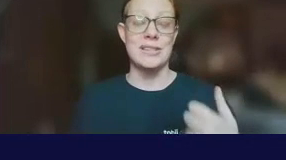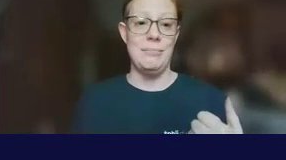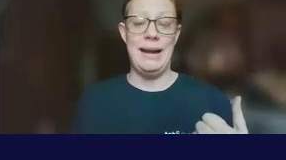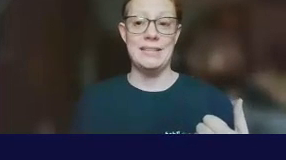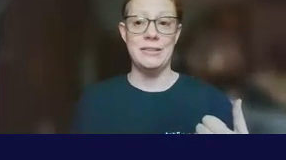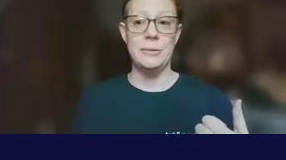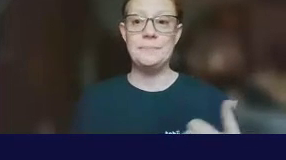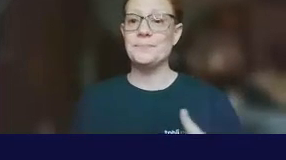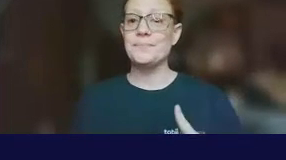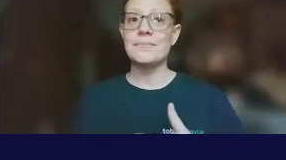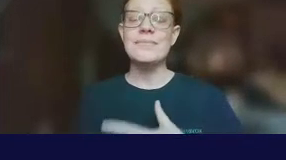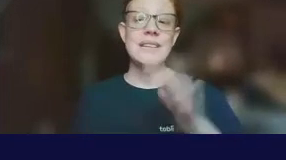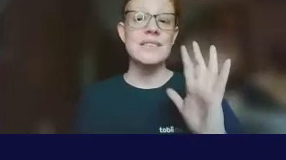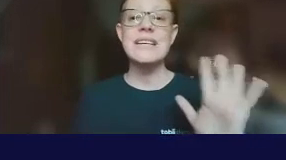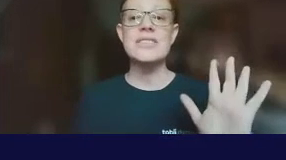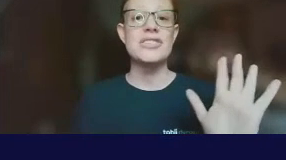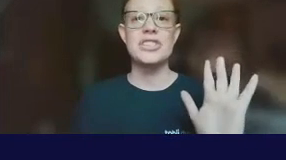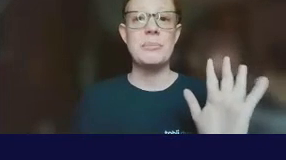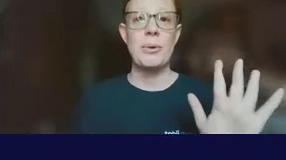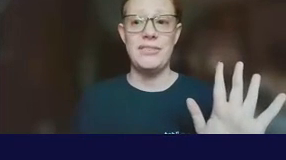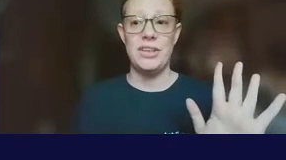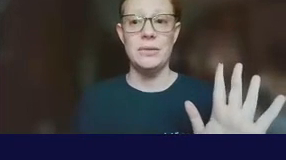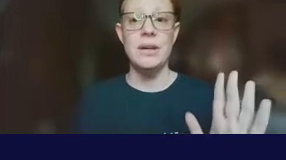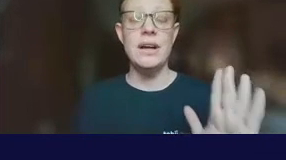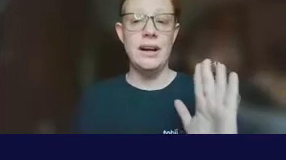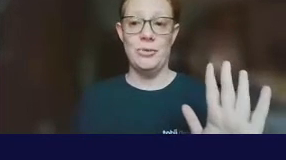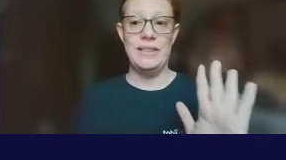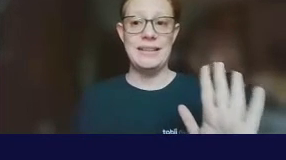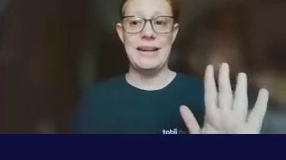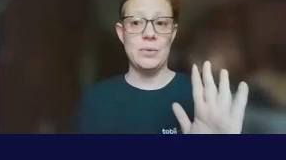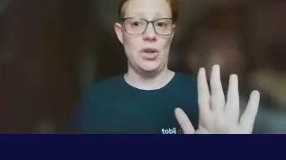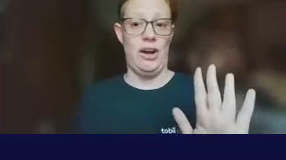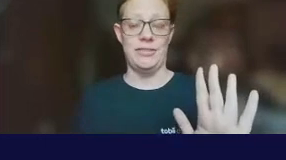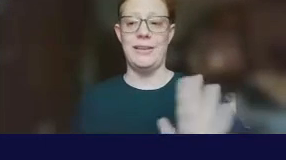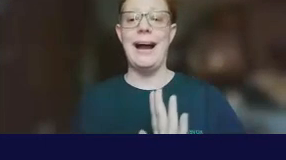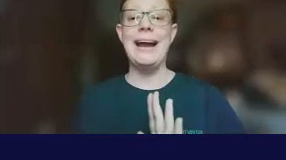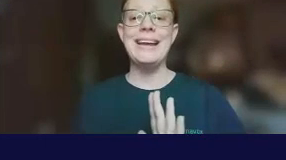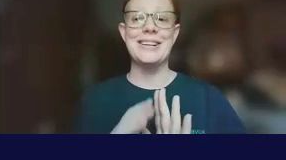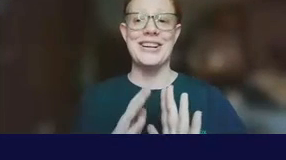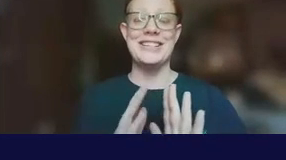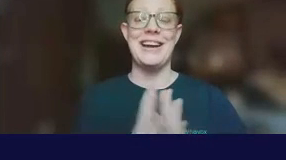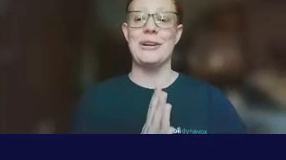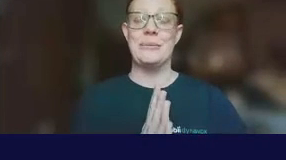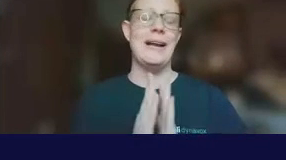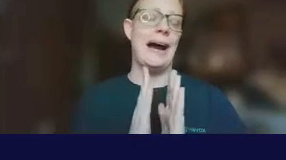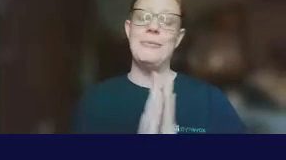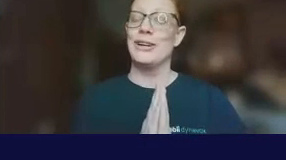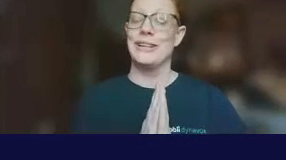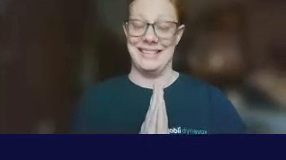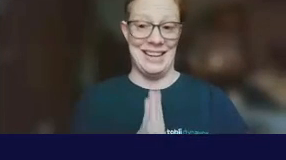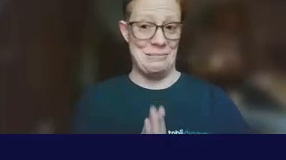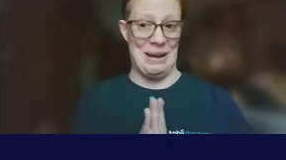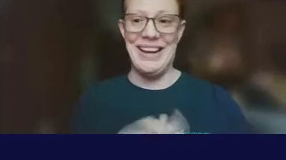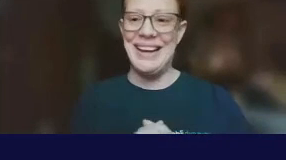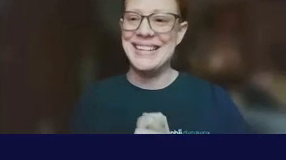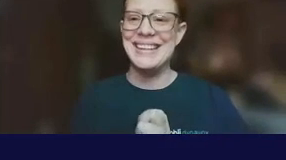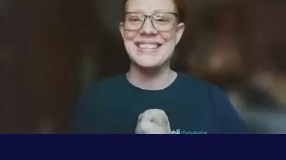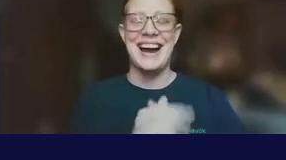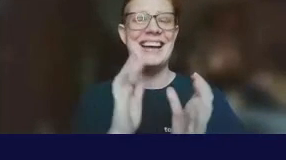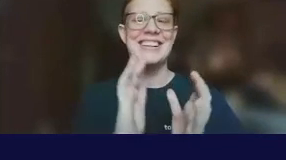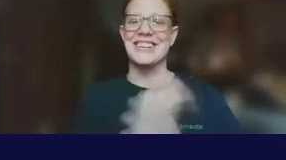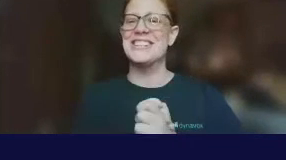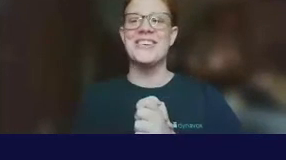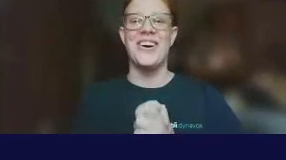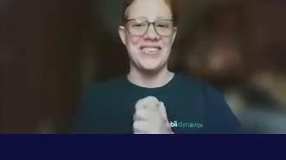always come back to? This is just a preview of what the guide will offer. I encourage everyone, I'm really excited about it,